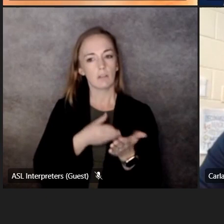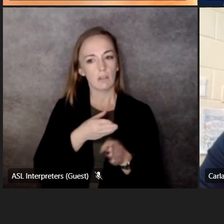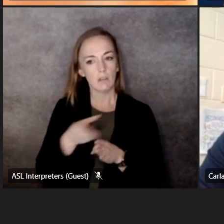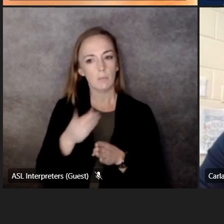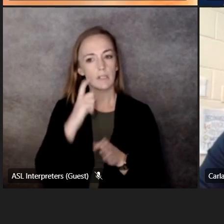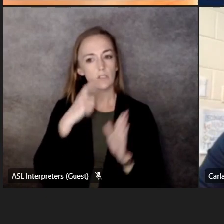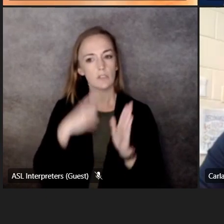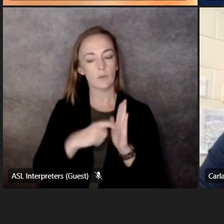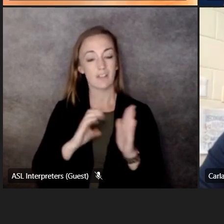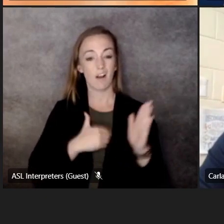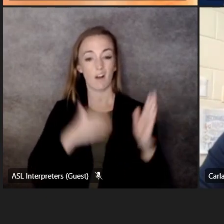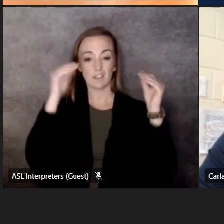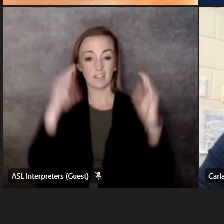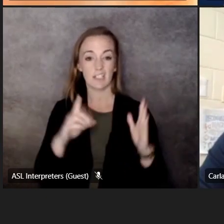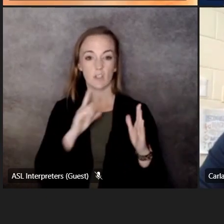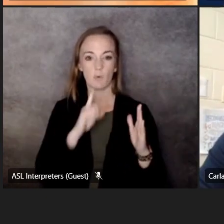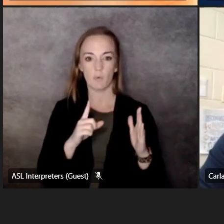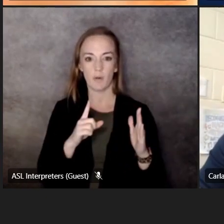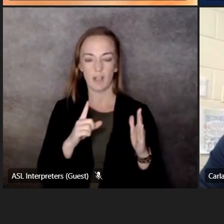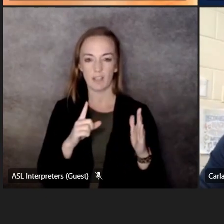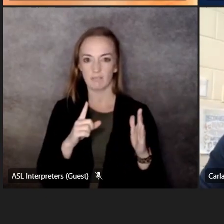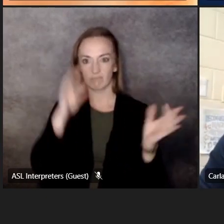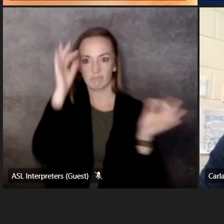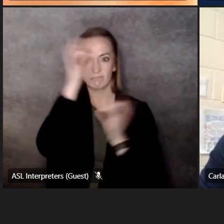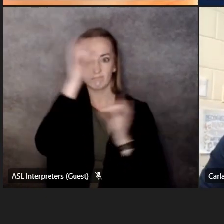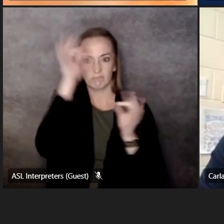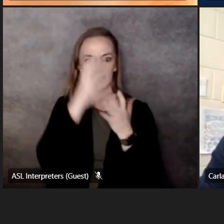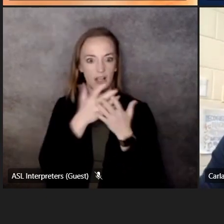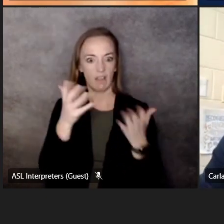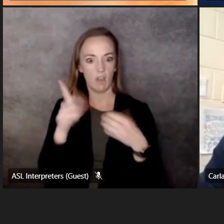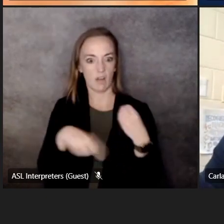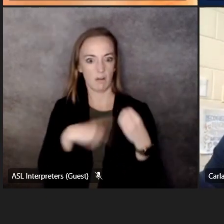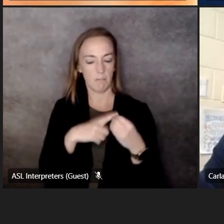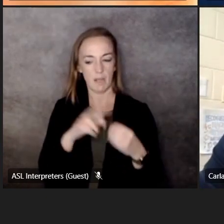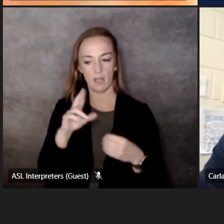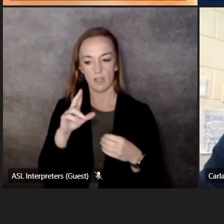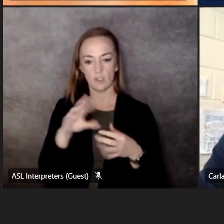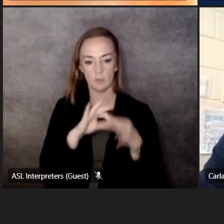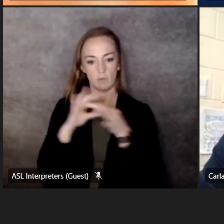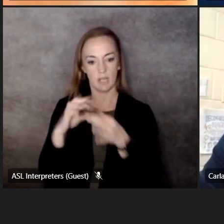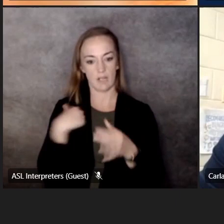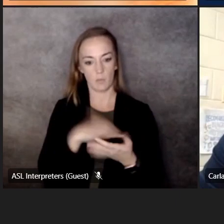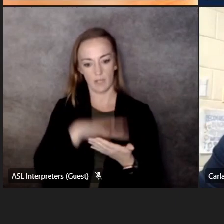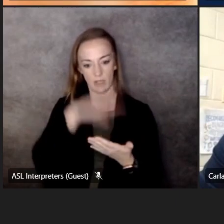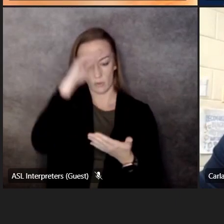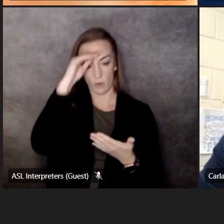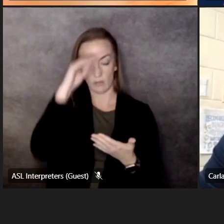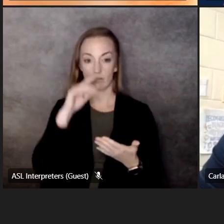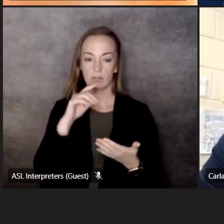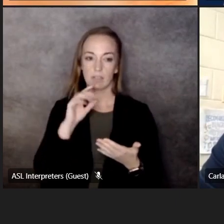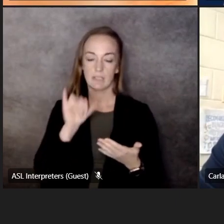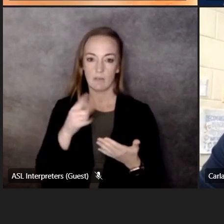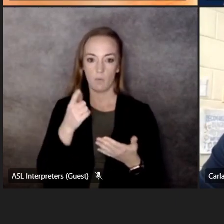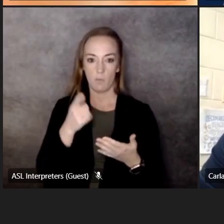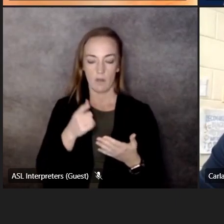lot about United We Learn. In fact, they're one of the groups that knows the least. And so this is an area of improvement for us at KDE.